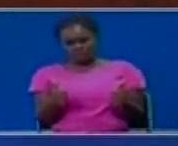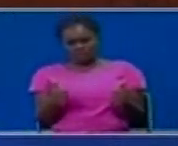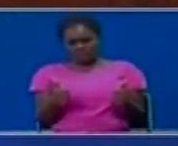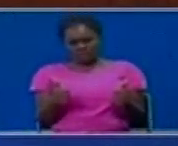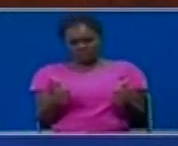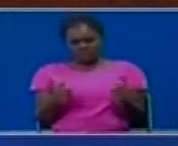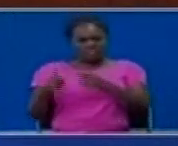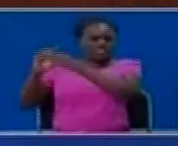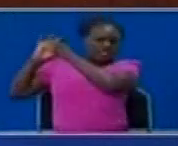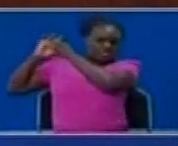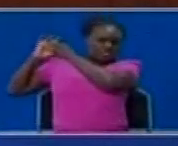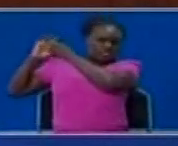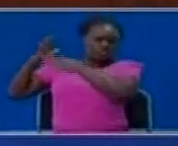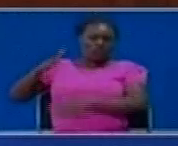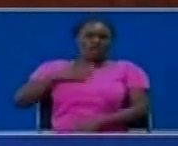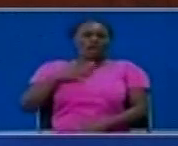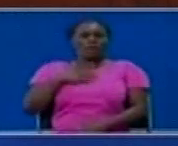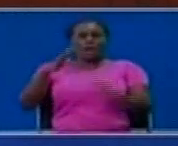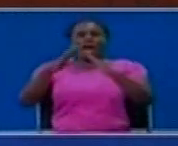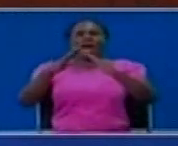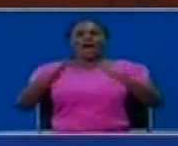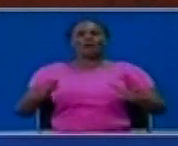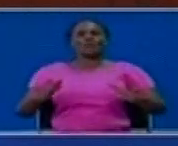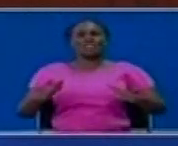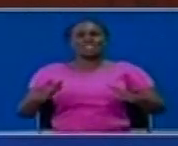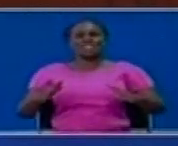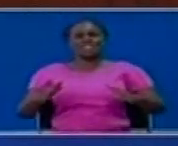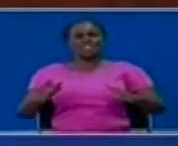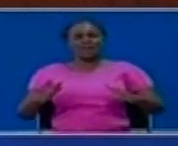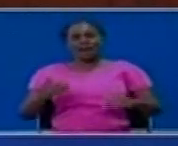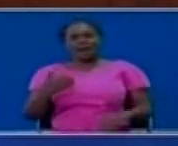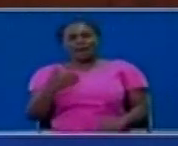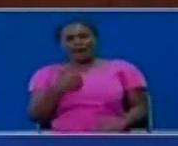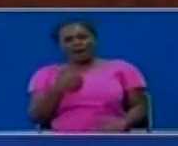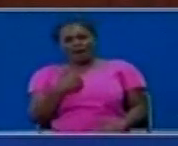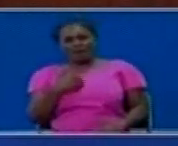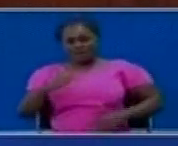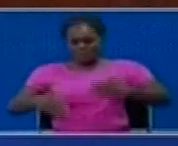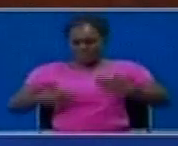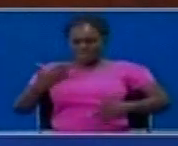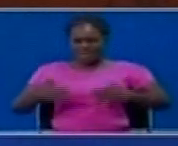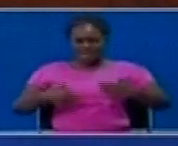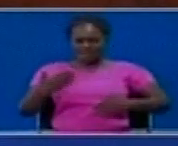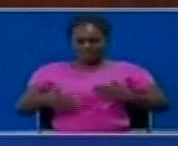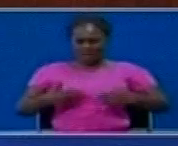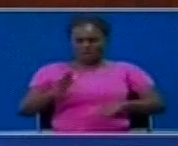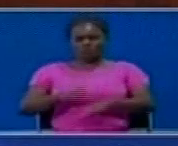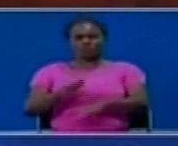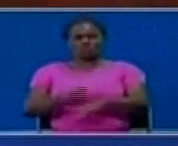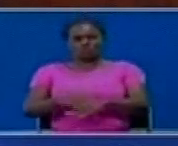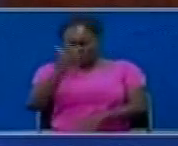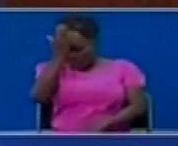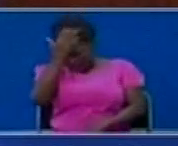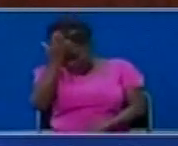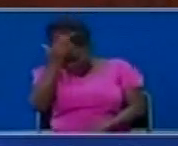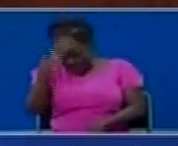our tradition, a house that is going to conduct with itself with a lot of dignity